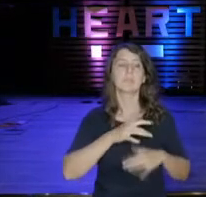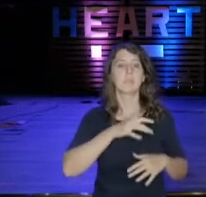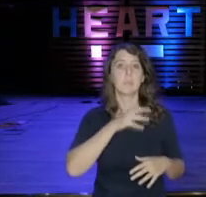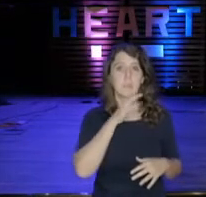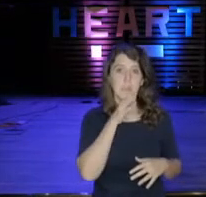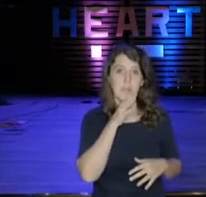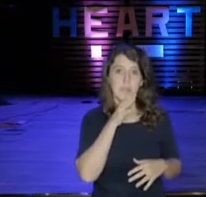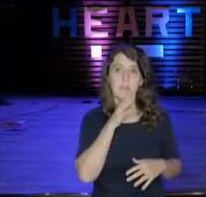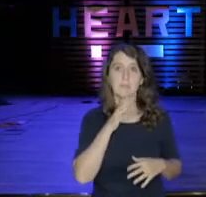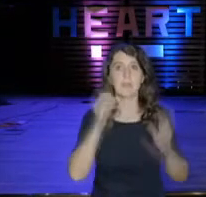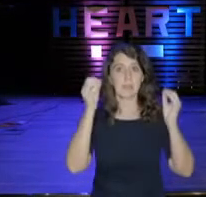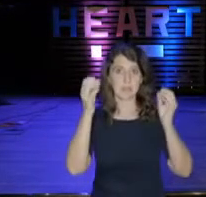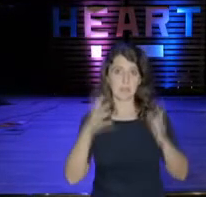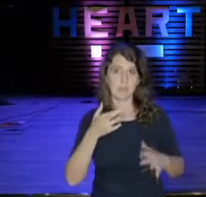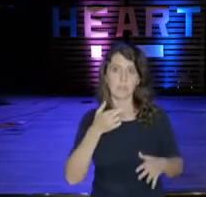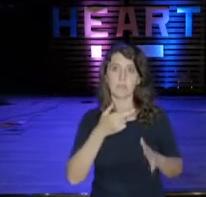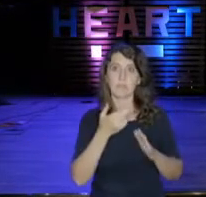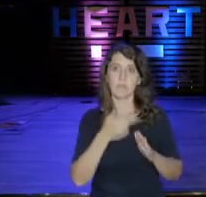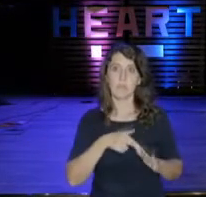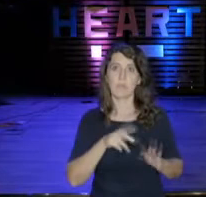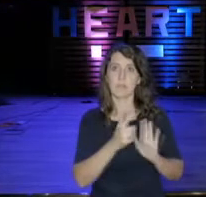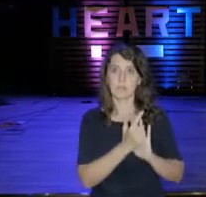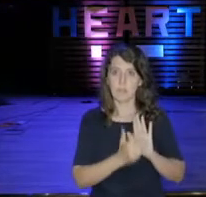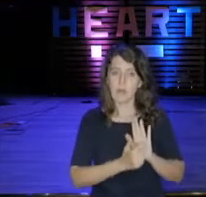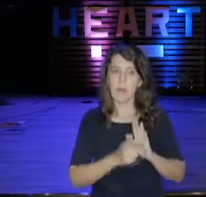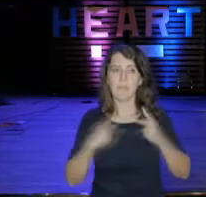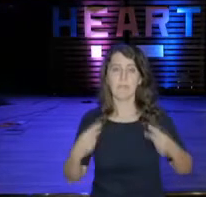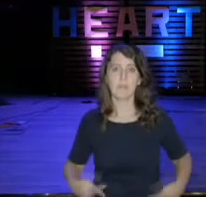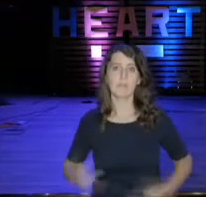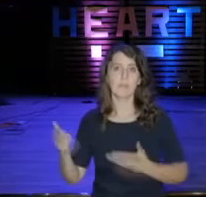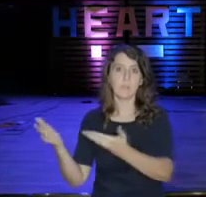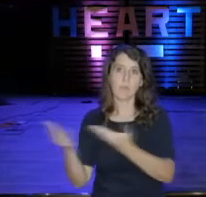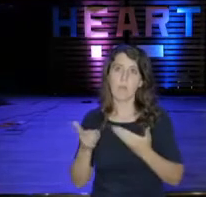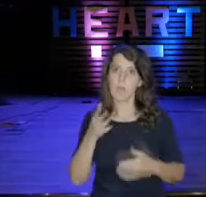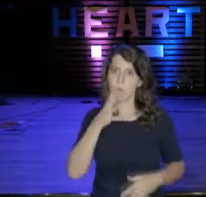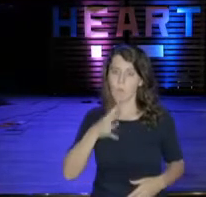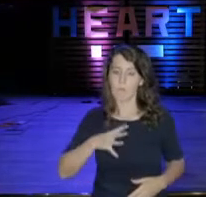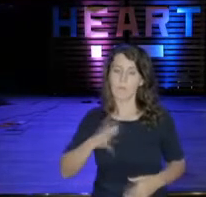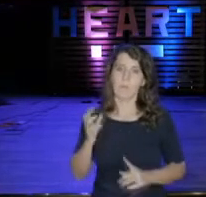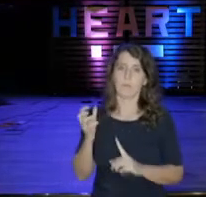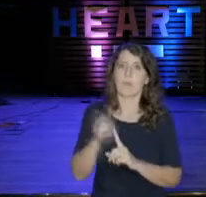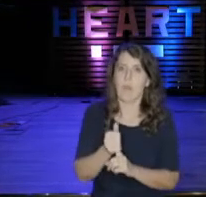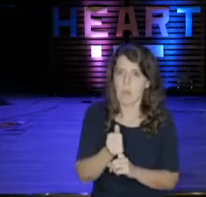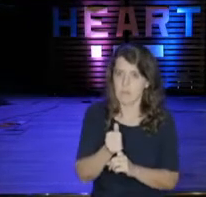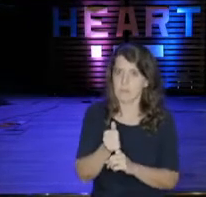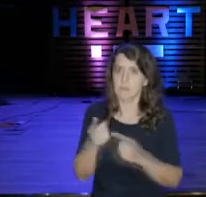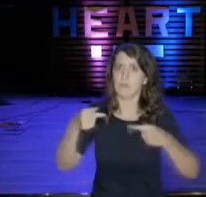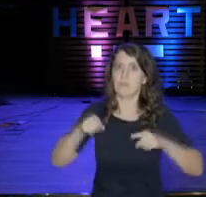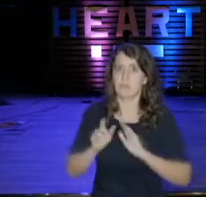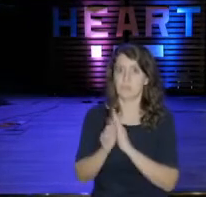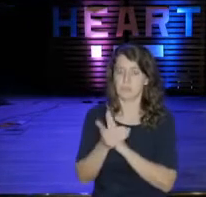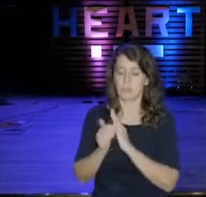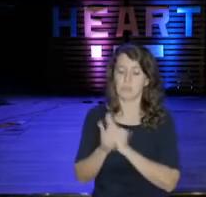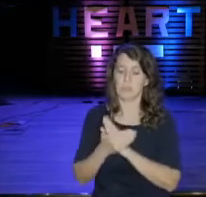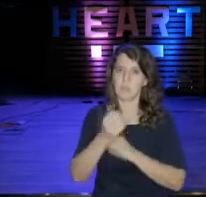the Pharisees brought a woman who had been caught in the act of adultery, and they put her in front of the crowd.